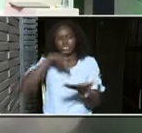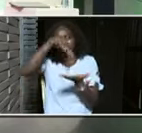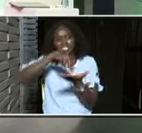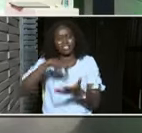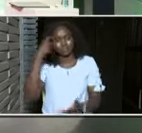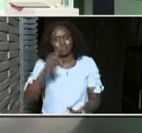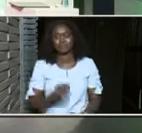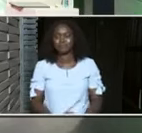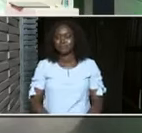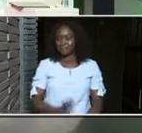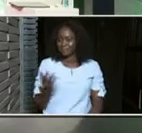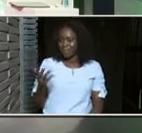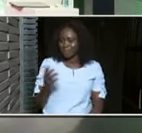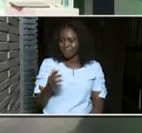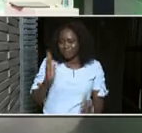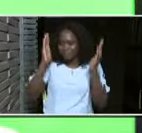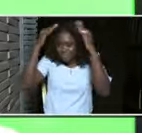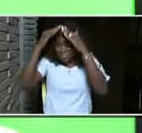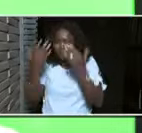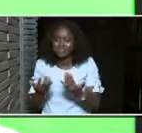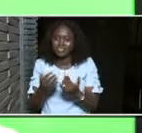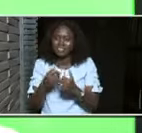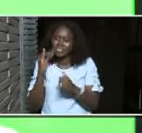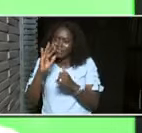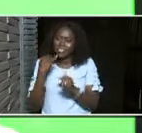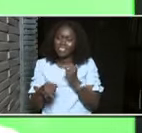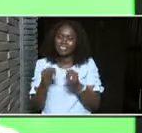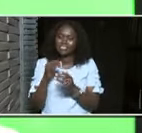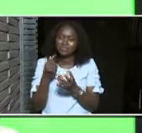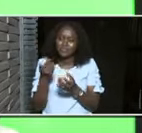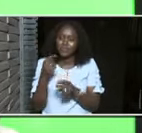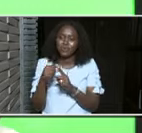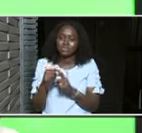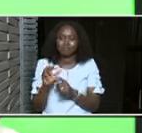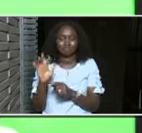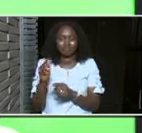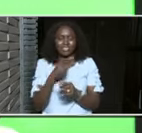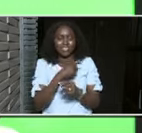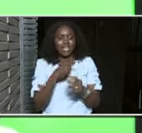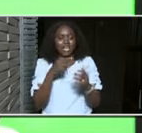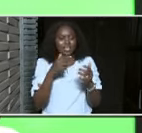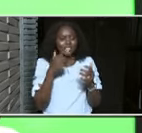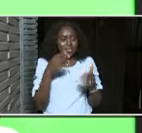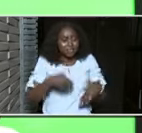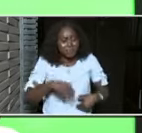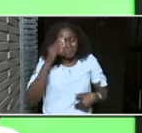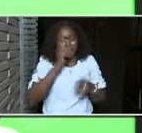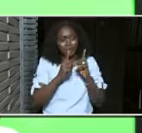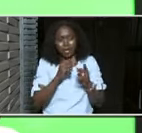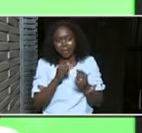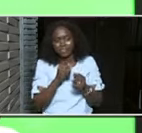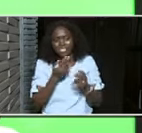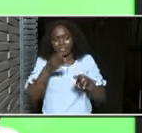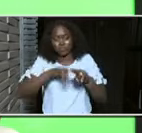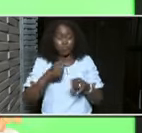30 seconds, Bishop Idahosa. The young man talked about inflation. We are going to improve on productivity. We are going to